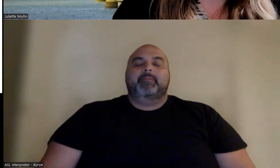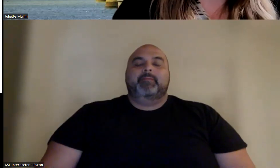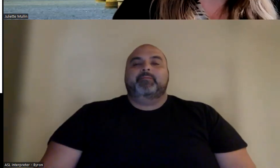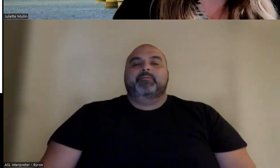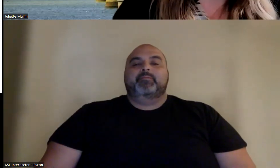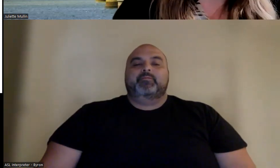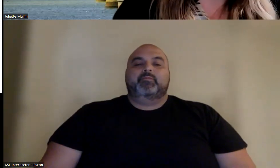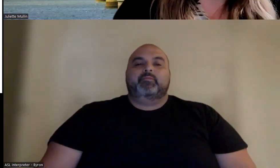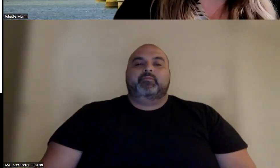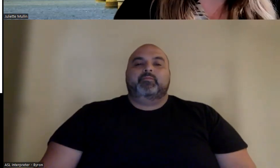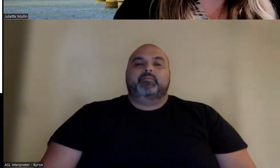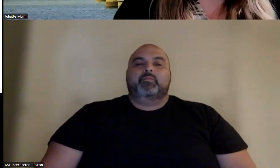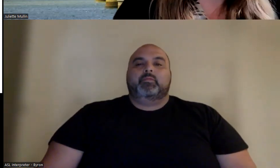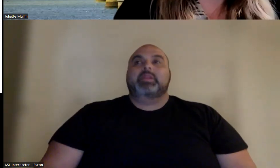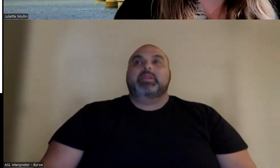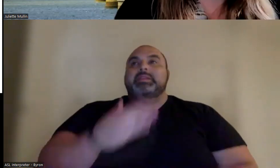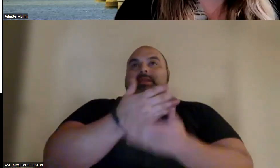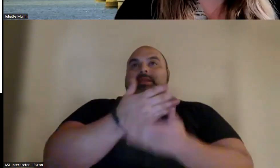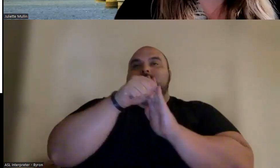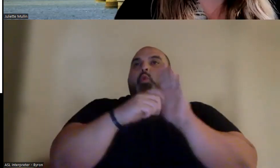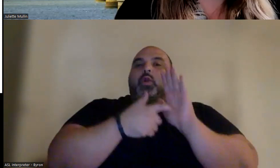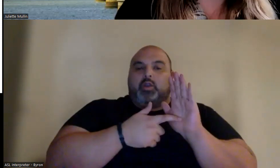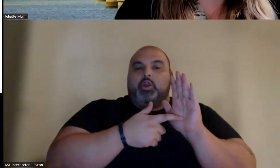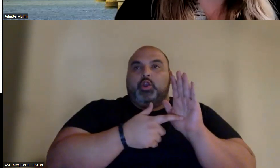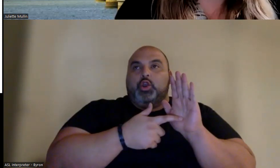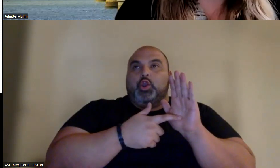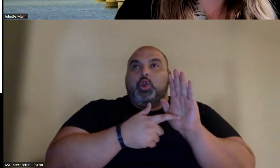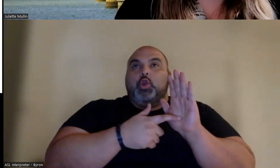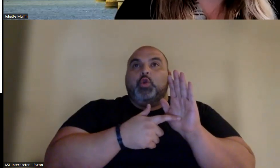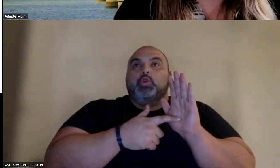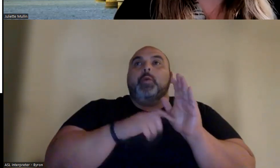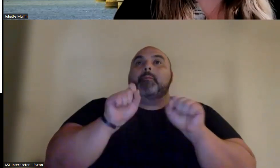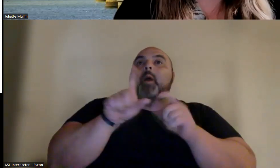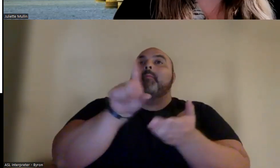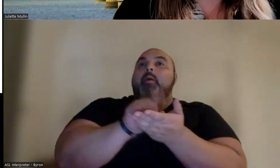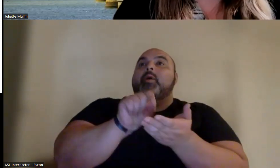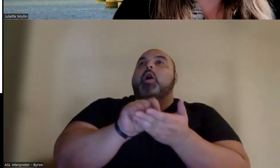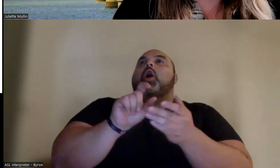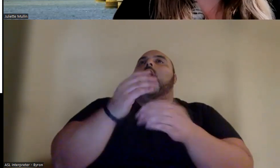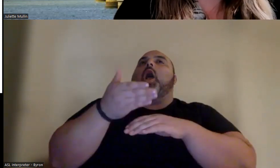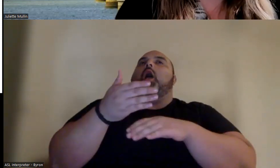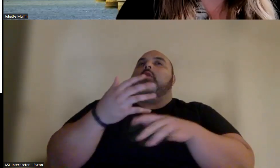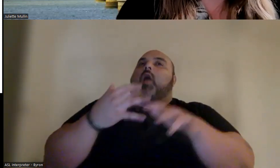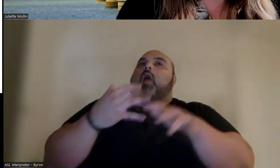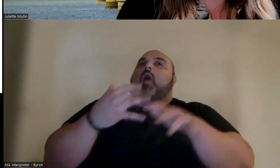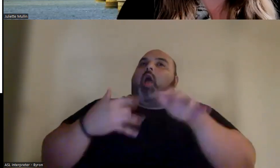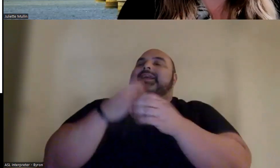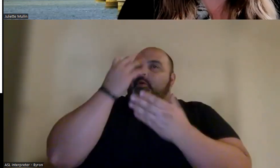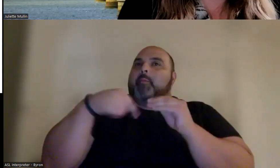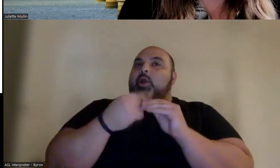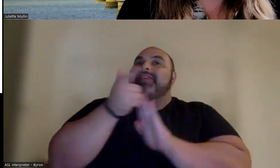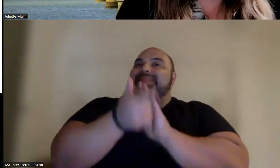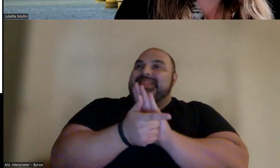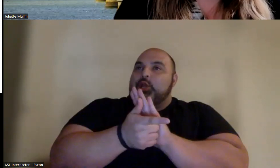Some states require long-term care facilities to publish updated information about limitations and the legal evidence-based